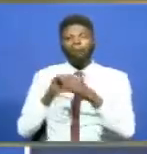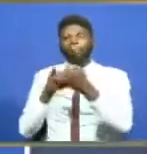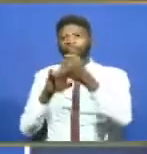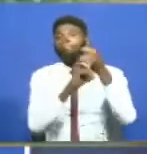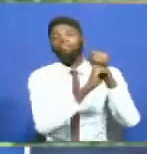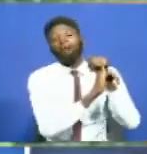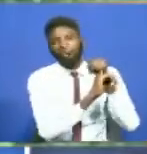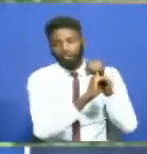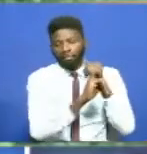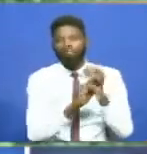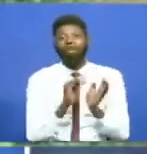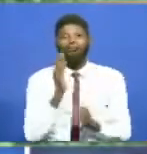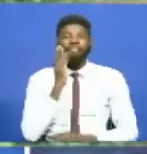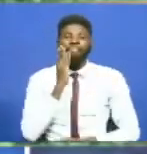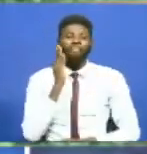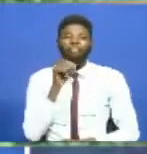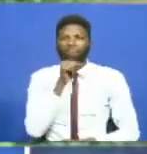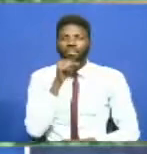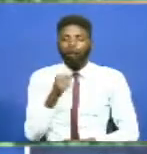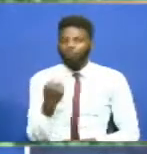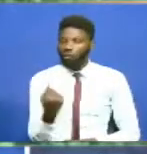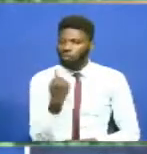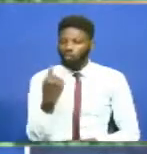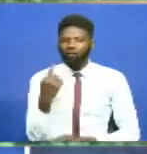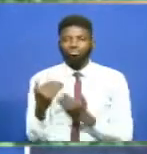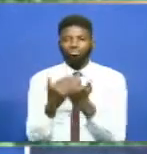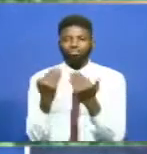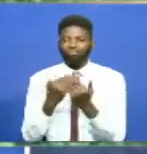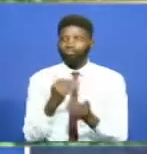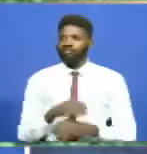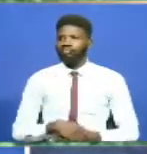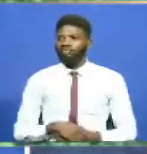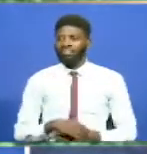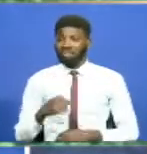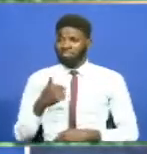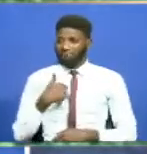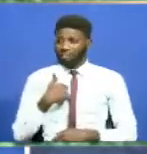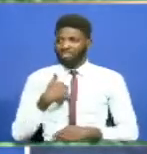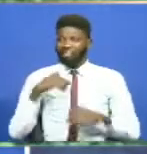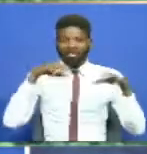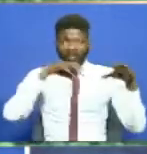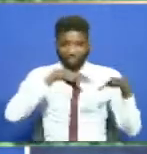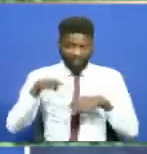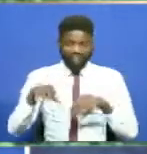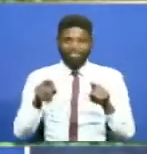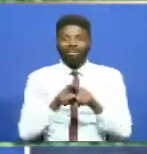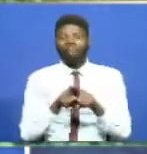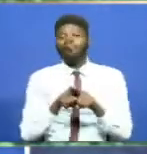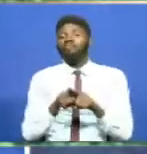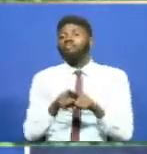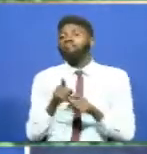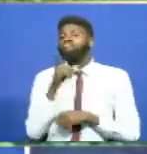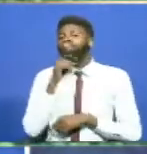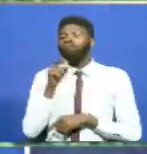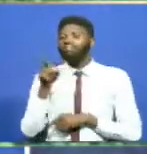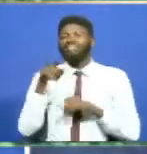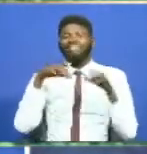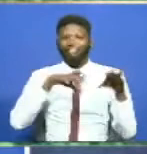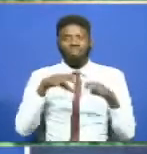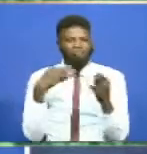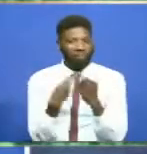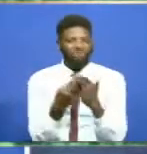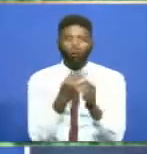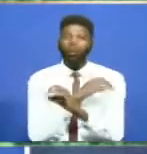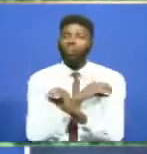of his grandmother. Nasumboka na mimi na mtoto anasumboka. Hakuna pesa, hakuna kitu.